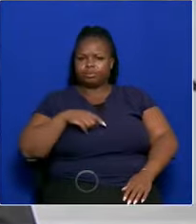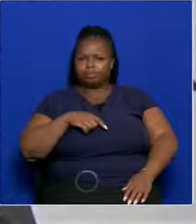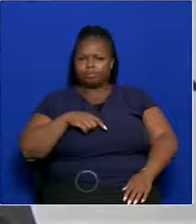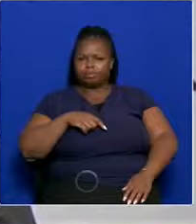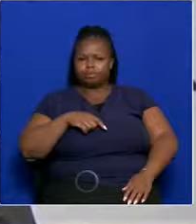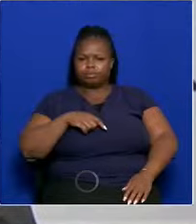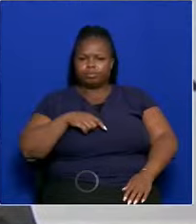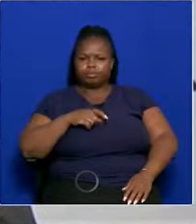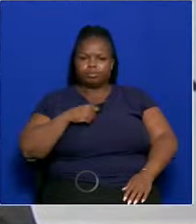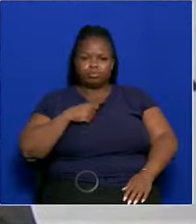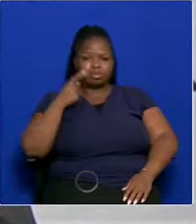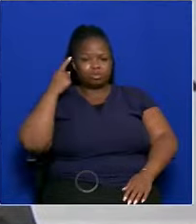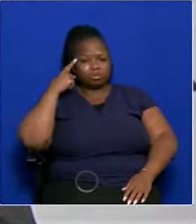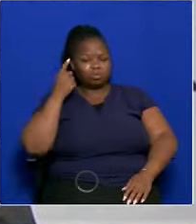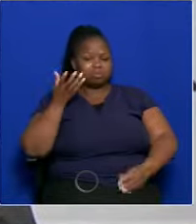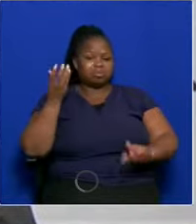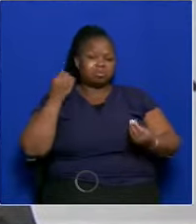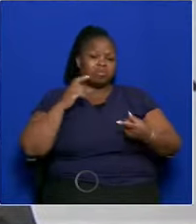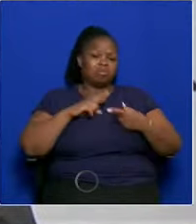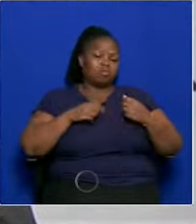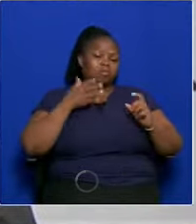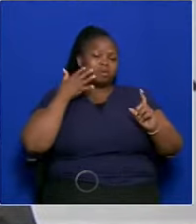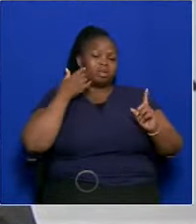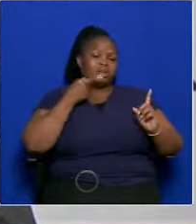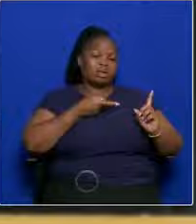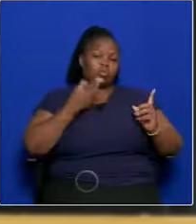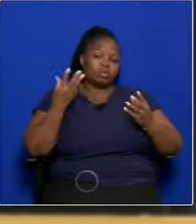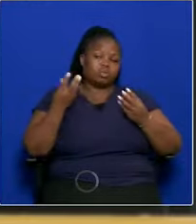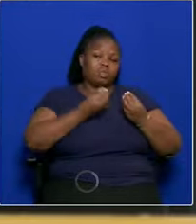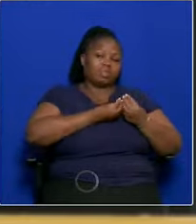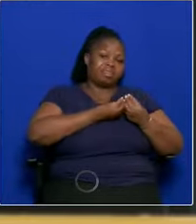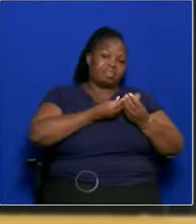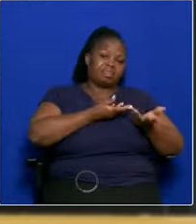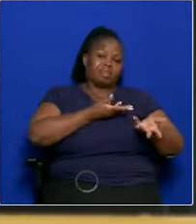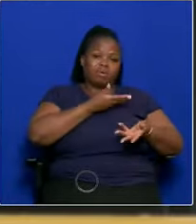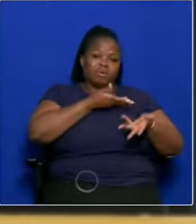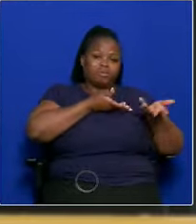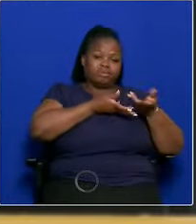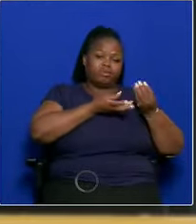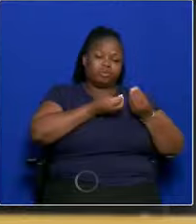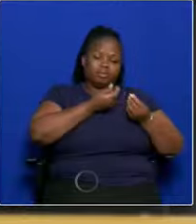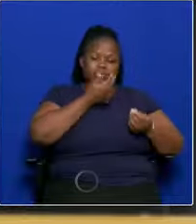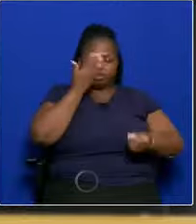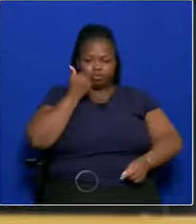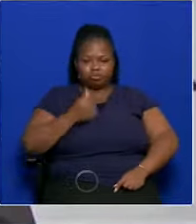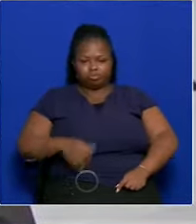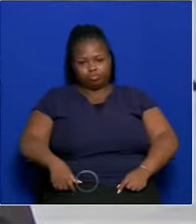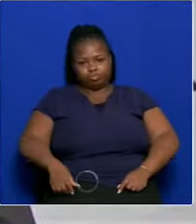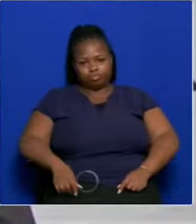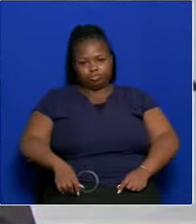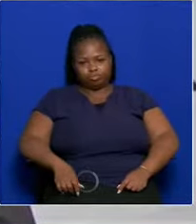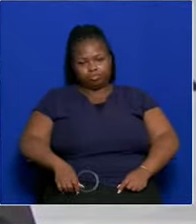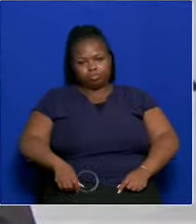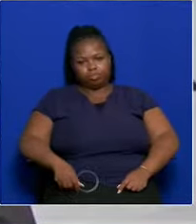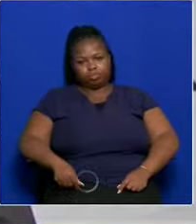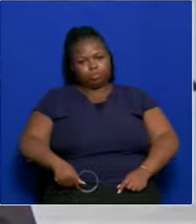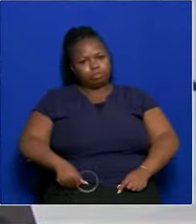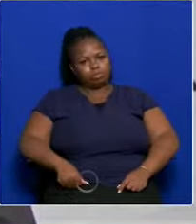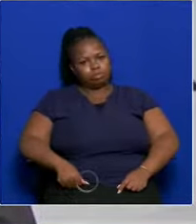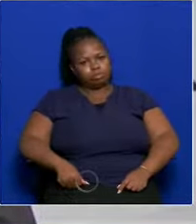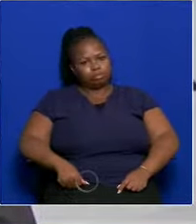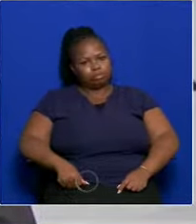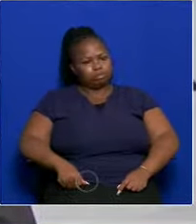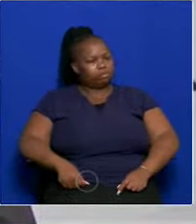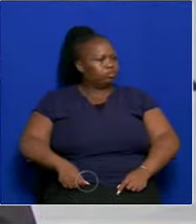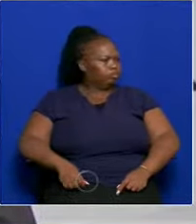it from Matlala, or he was with Matlala or speaking with Matlala when he sent this thing. But even on your version, sorry, Commissioner Baloyi, even